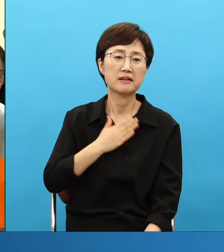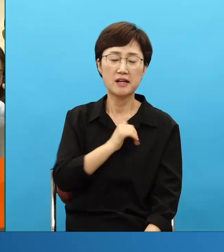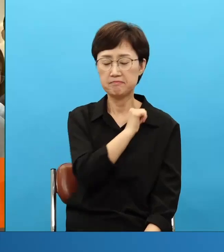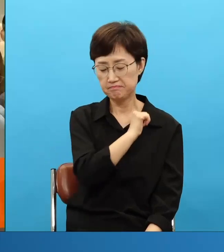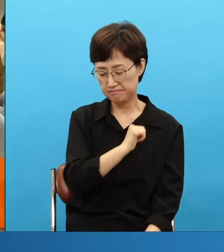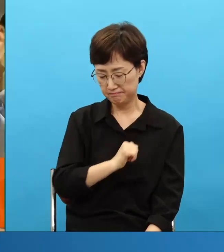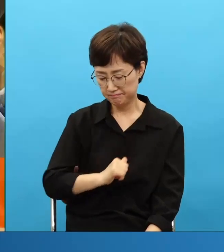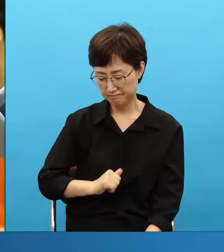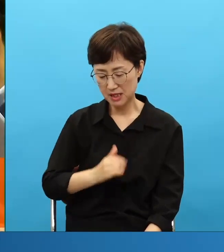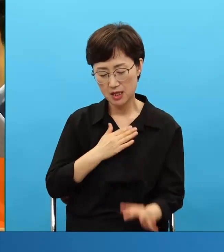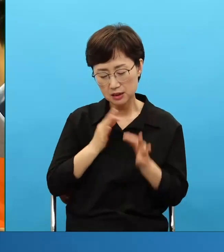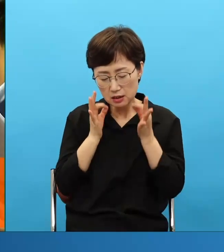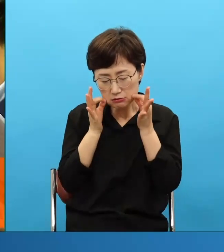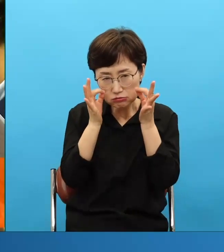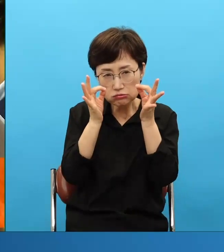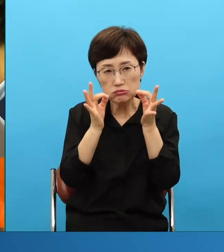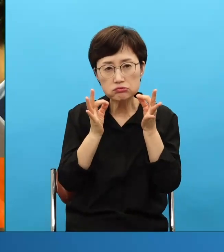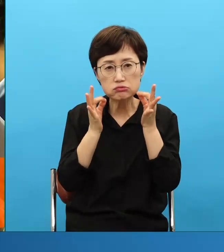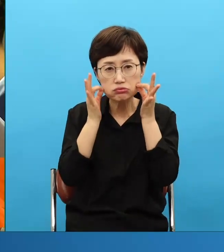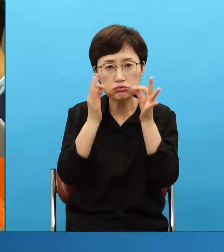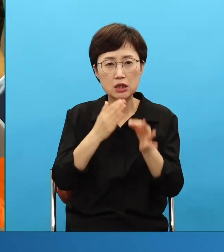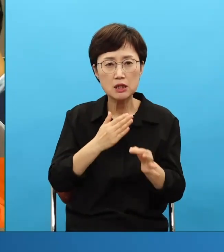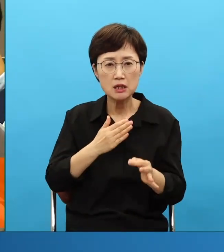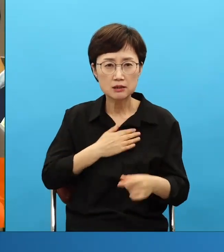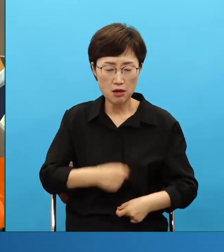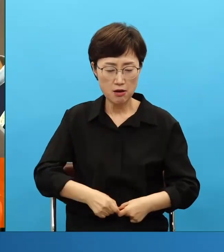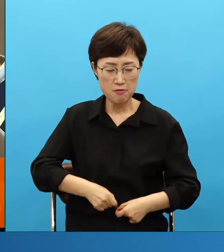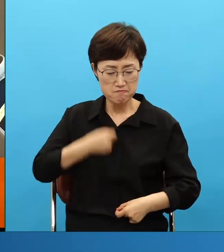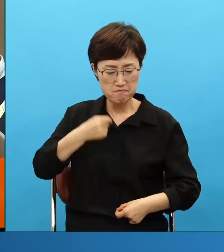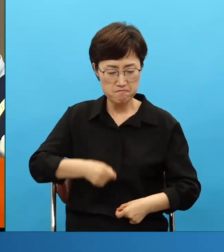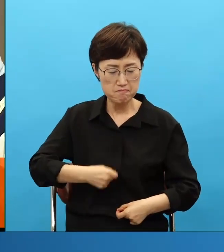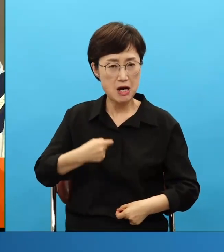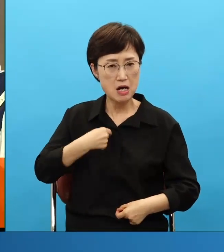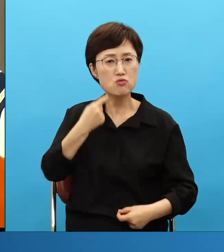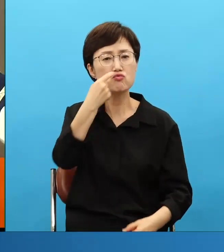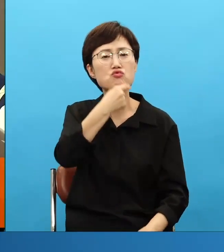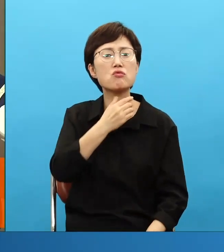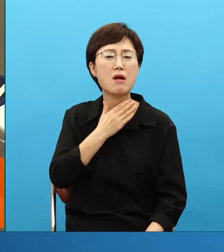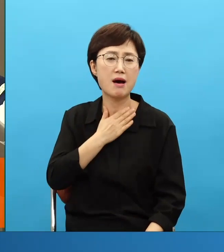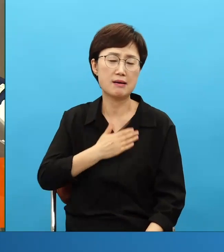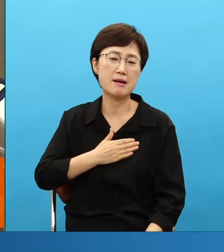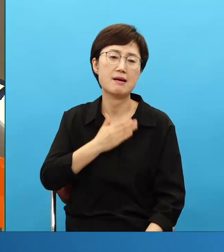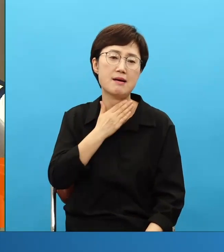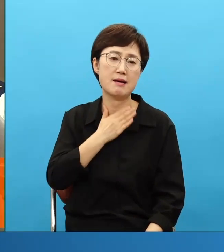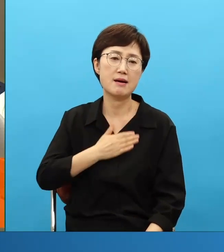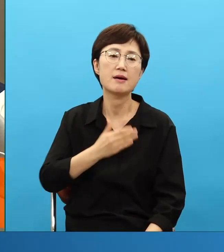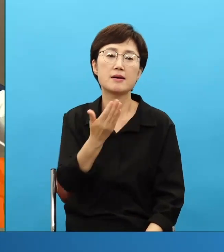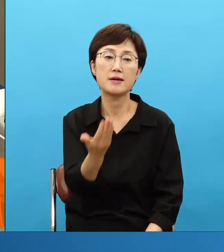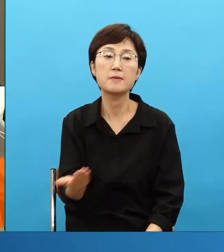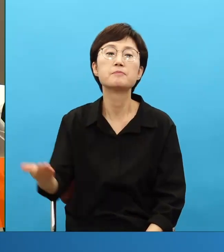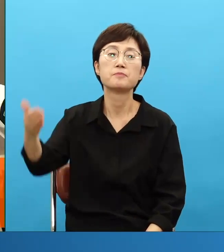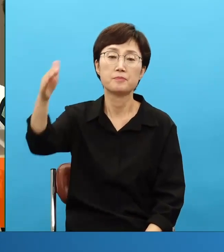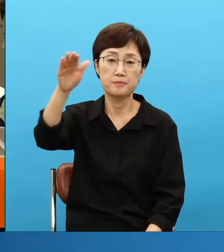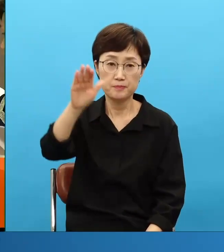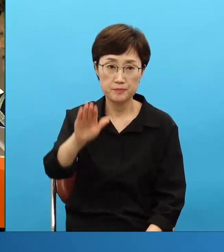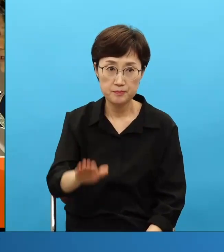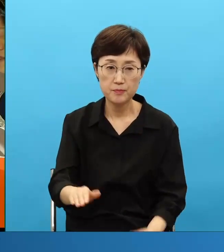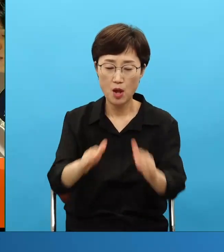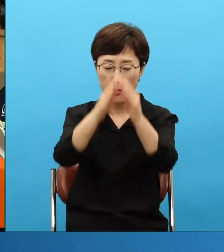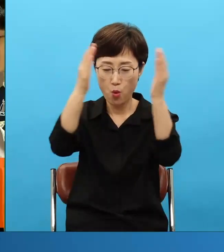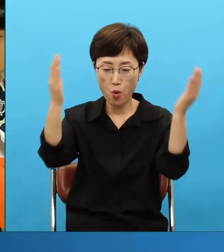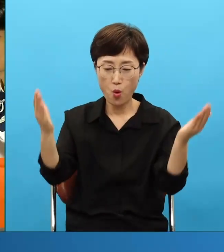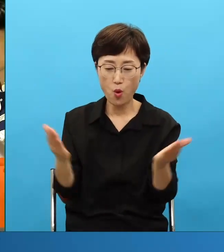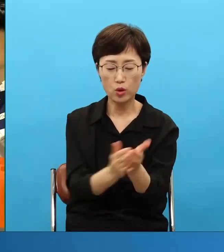my faith, all my strength, all these things that I take from me,